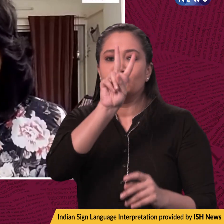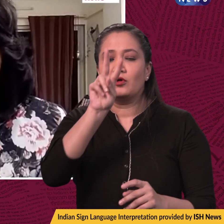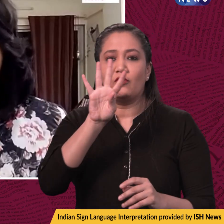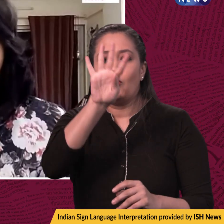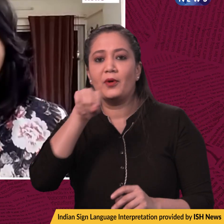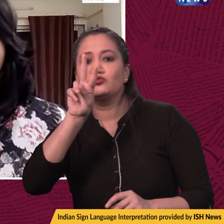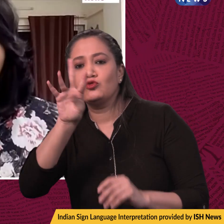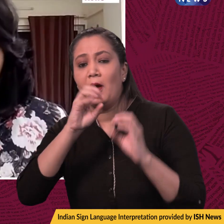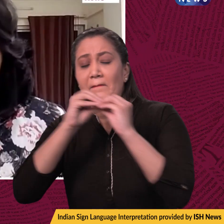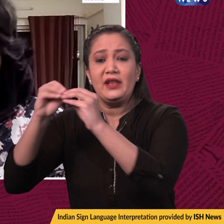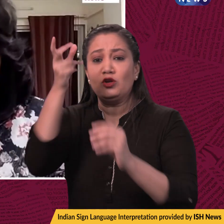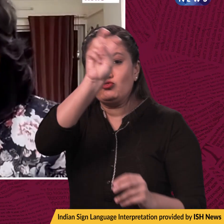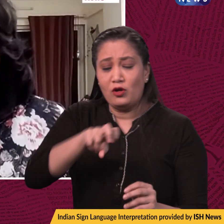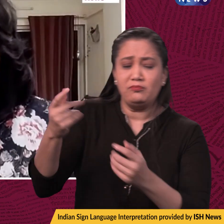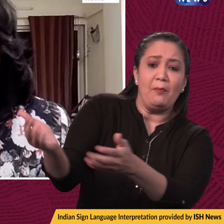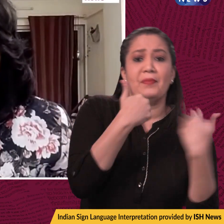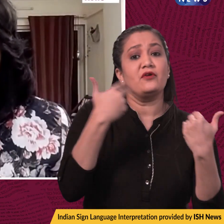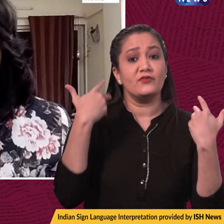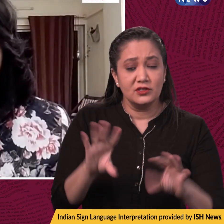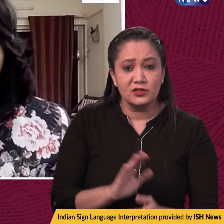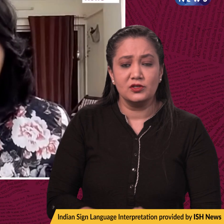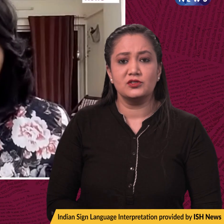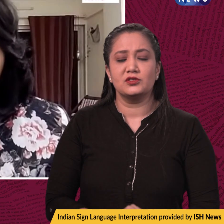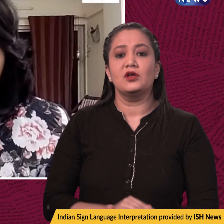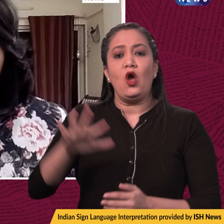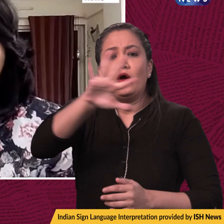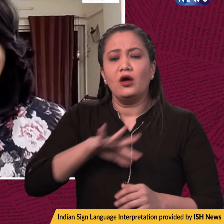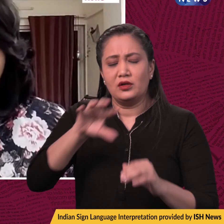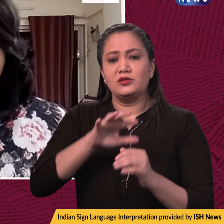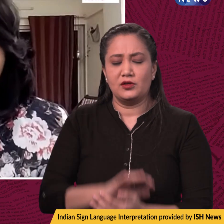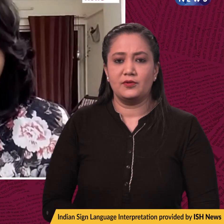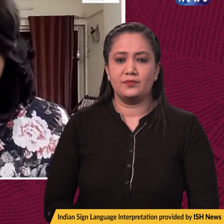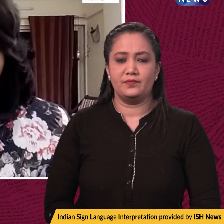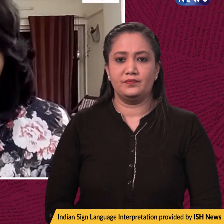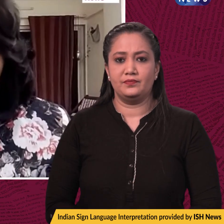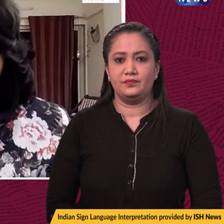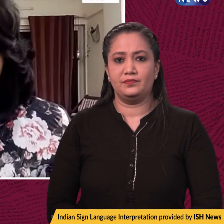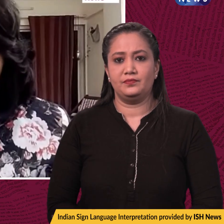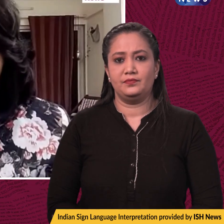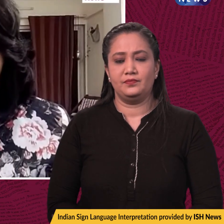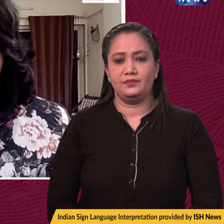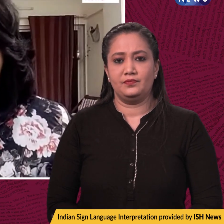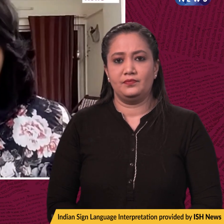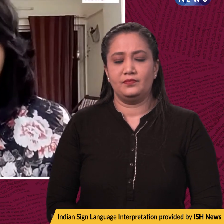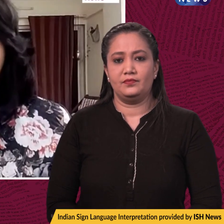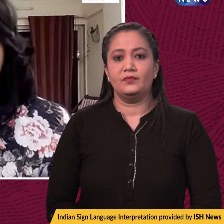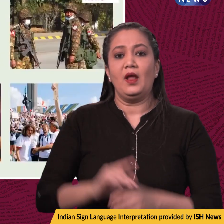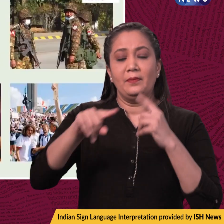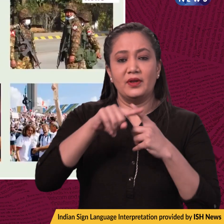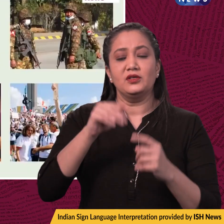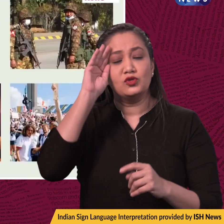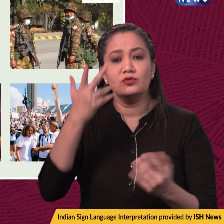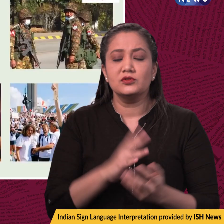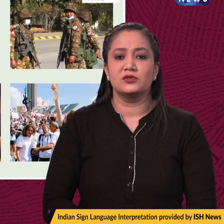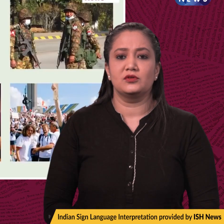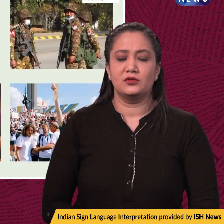of capital out of India's stock market, the most among regional markets where data is available. And news now